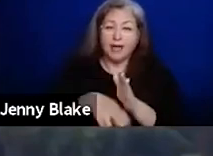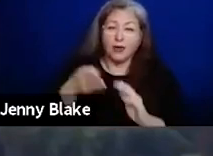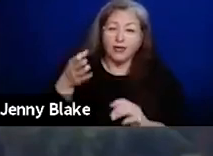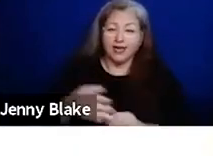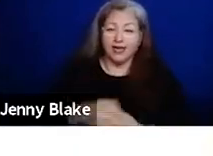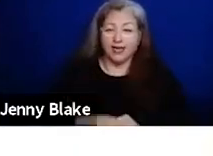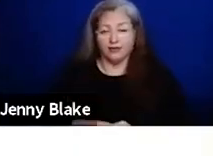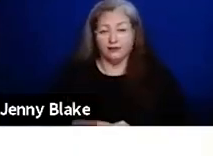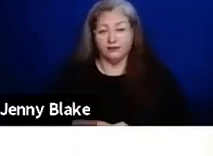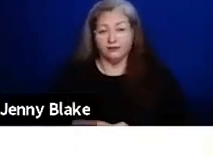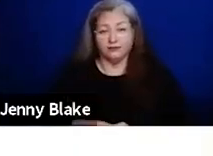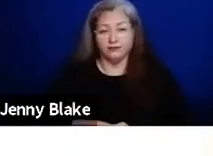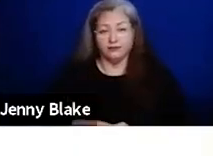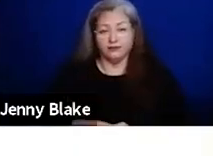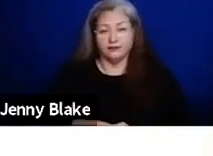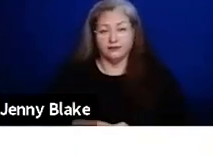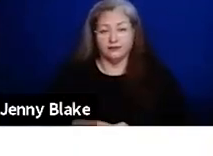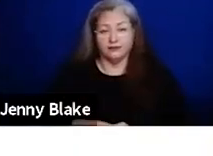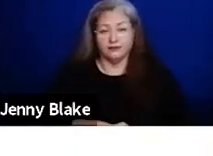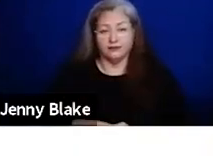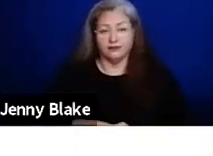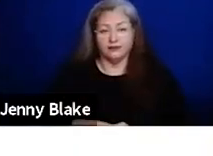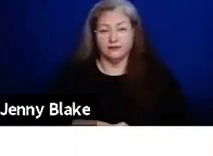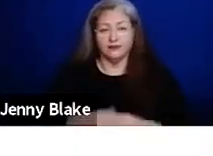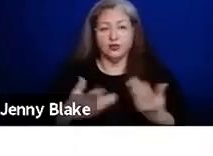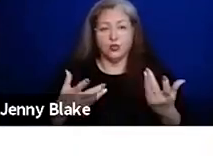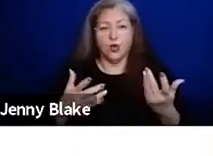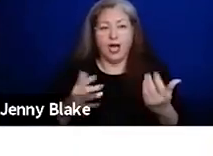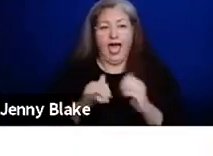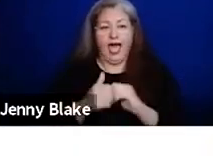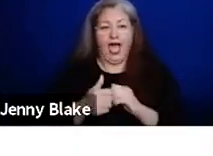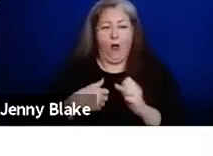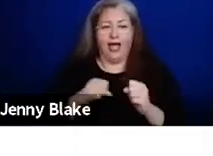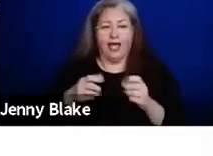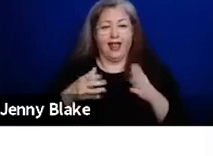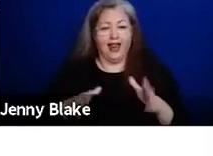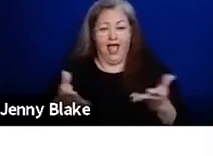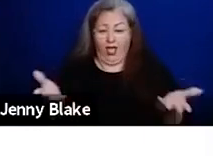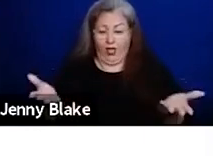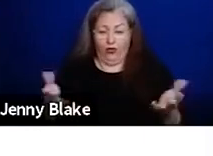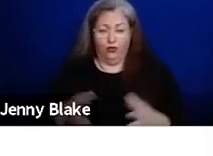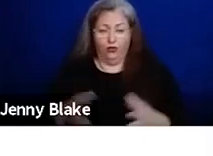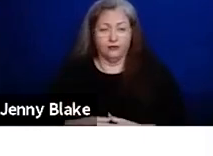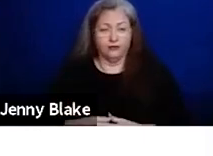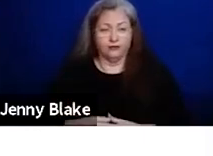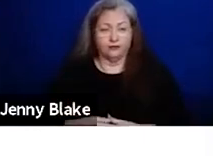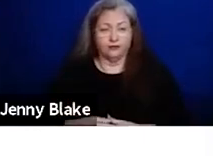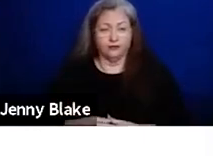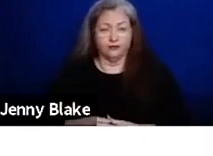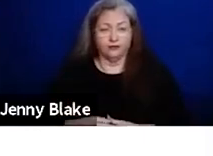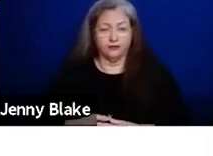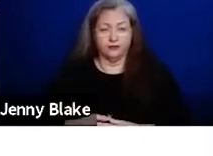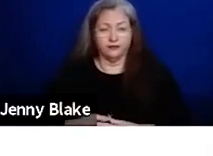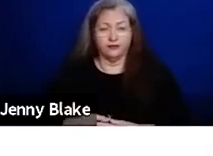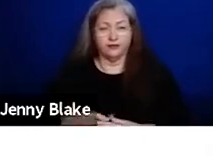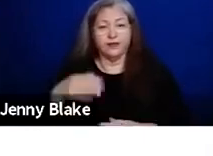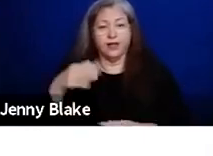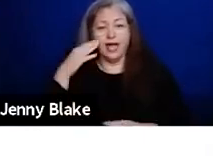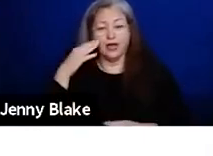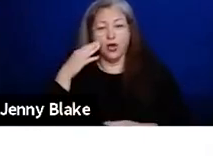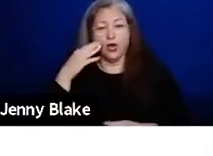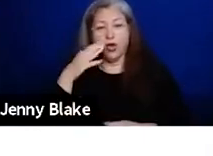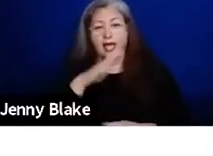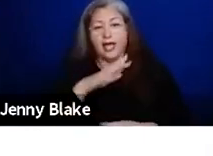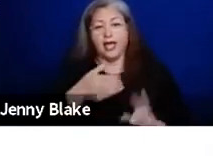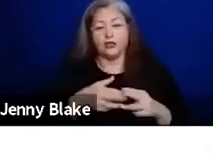So how can I allow this? I know these